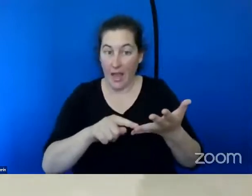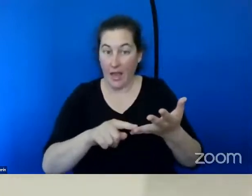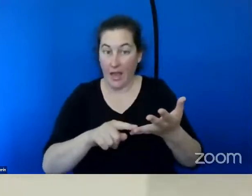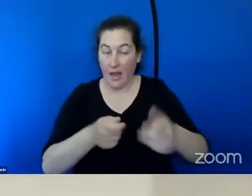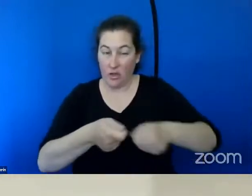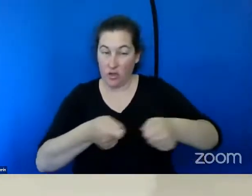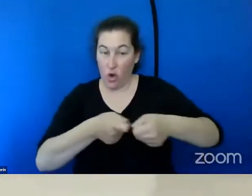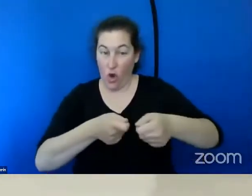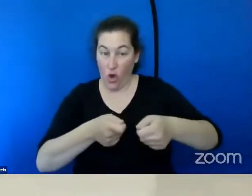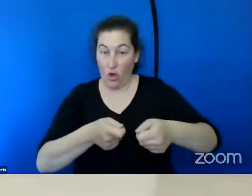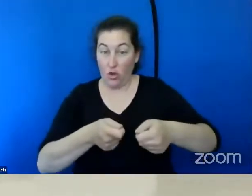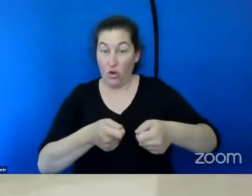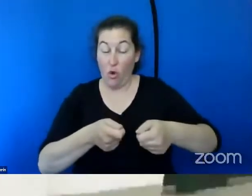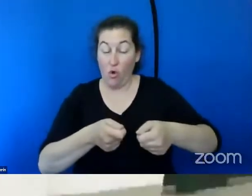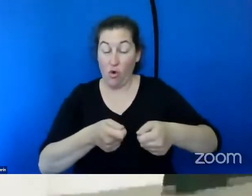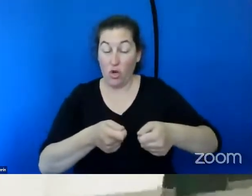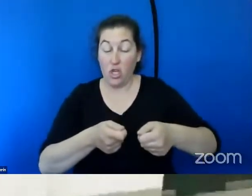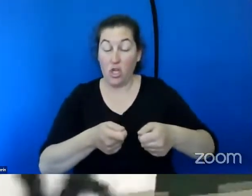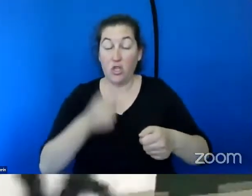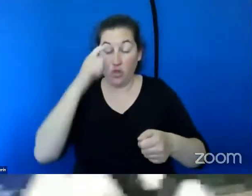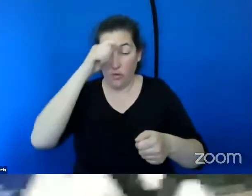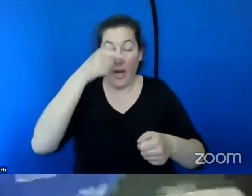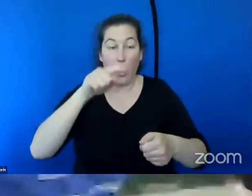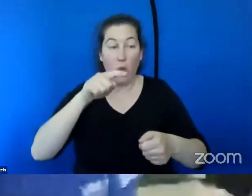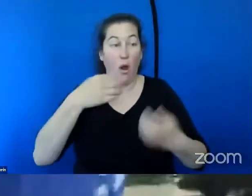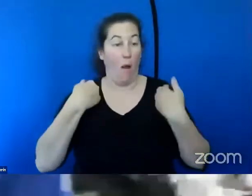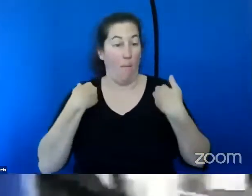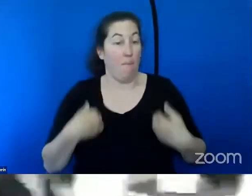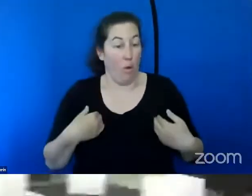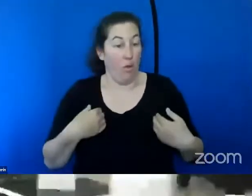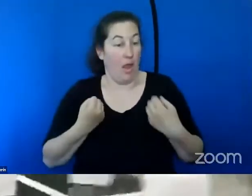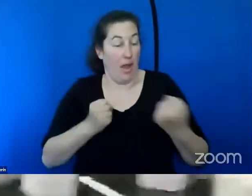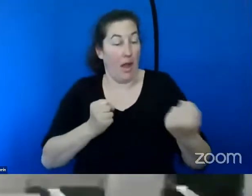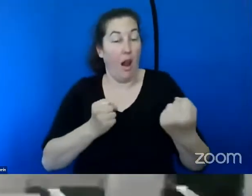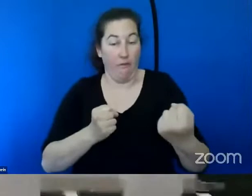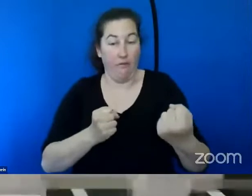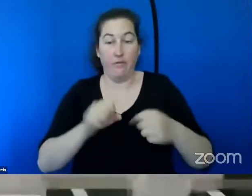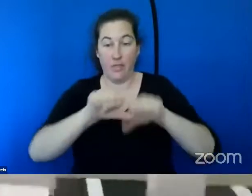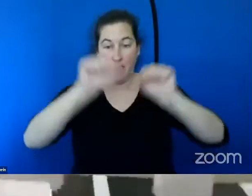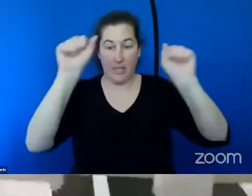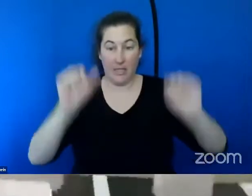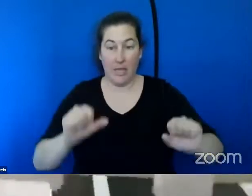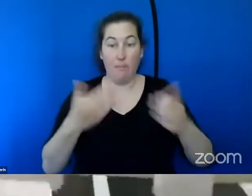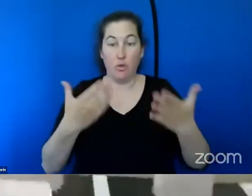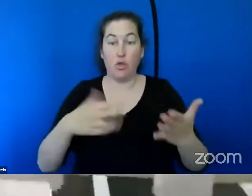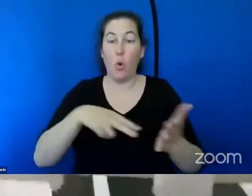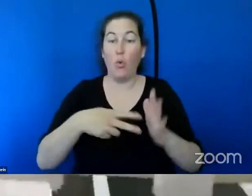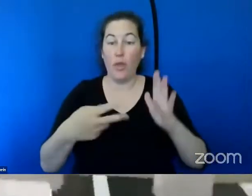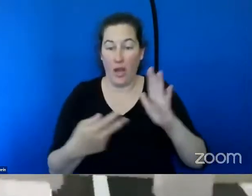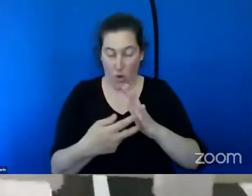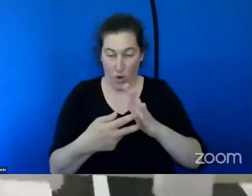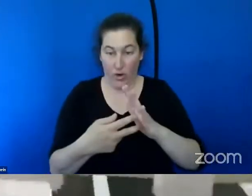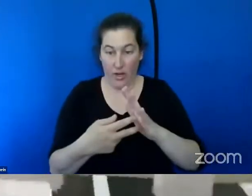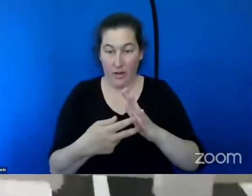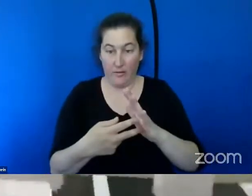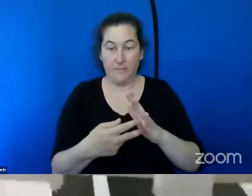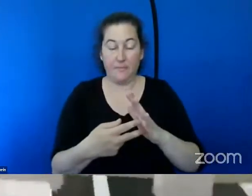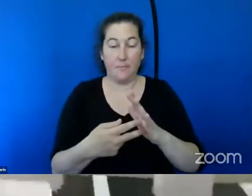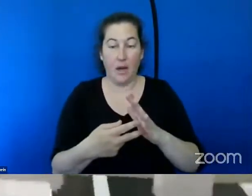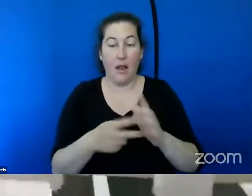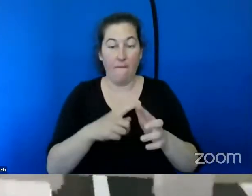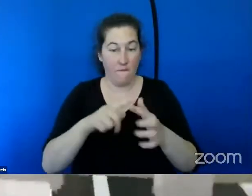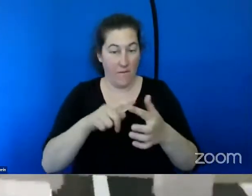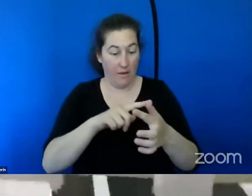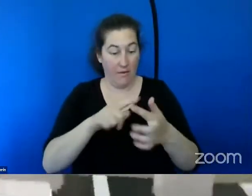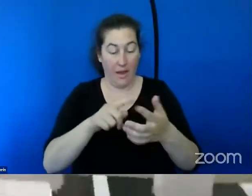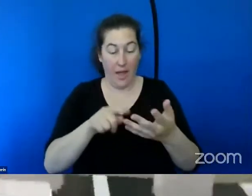no motor, but still he's very skilled, and he has a lot of precise movements that he can do that we see here. He